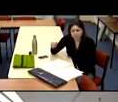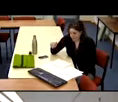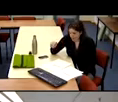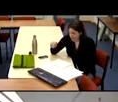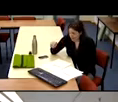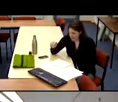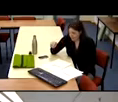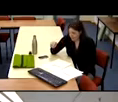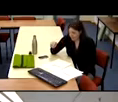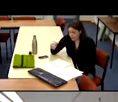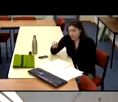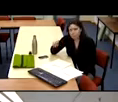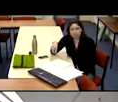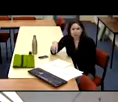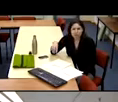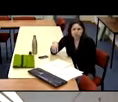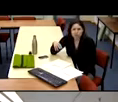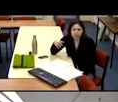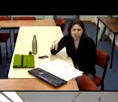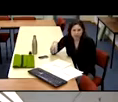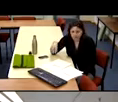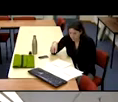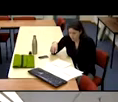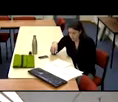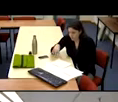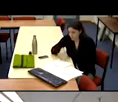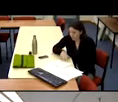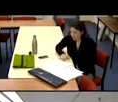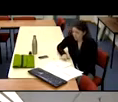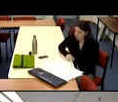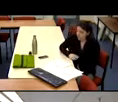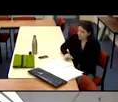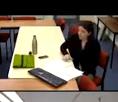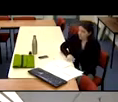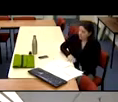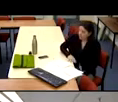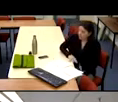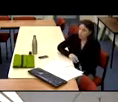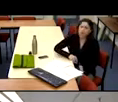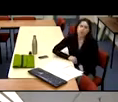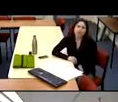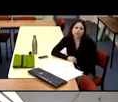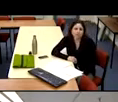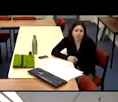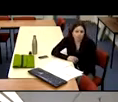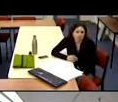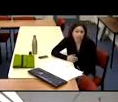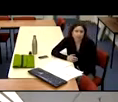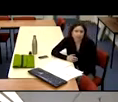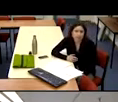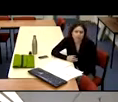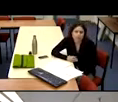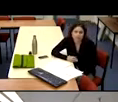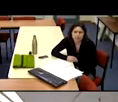humanitarian representations of refugees, but I thought it might be helpful for those who don't know the way that refugees are normatively